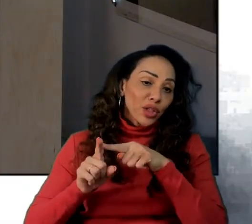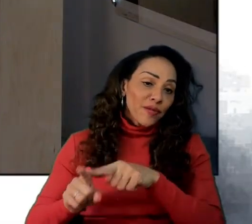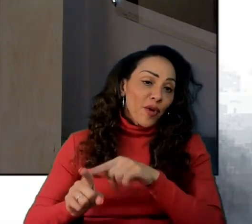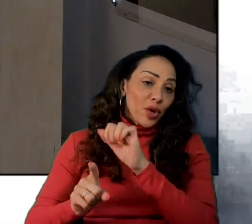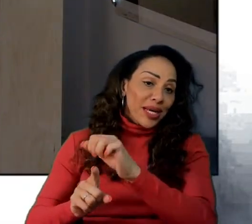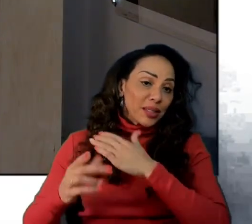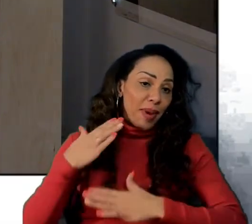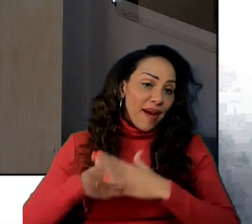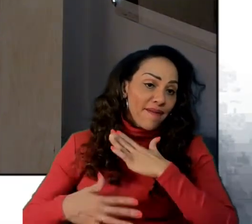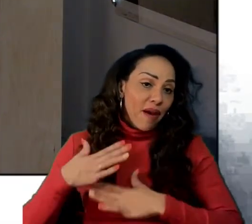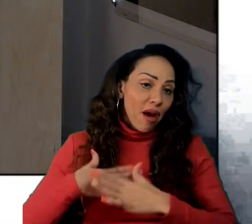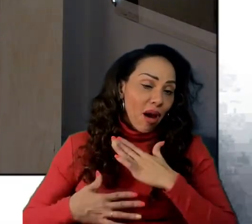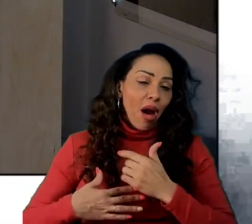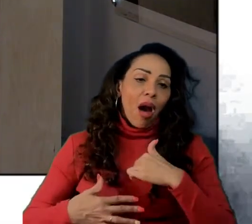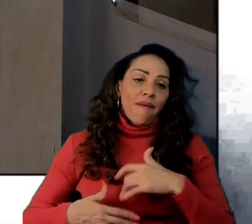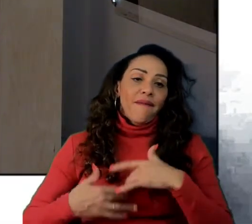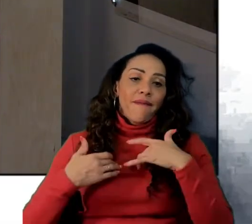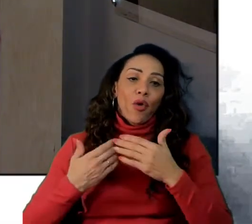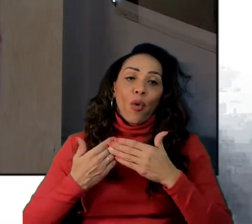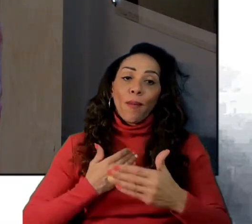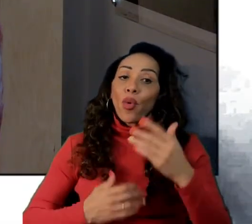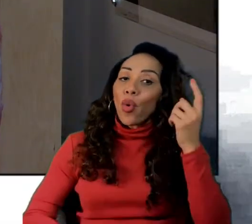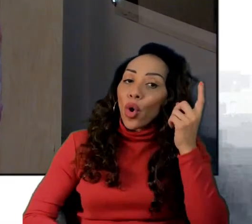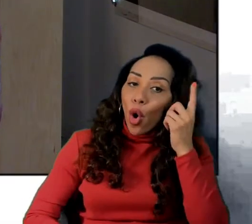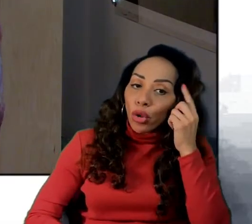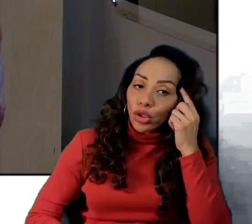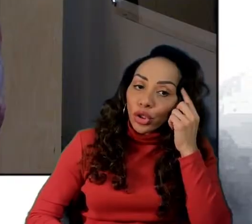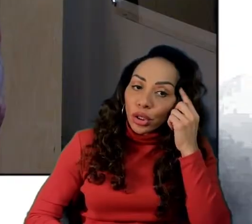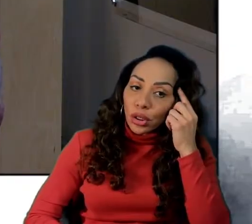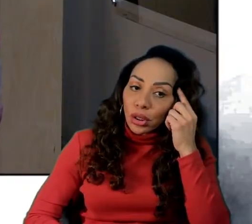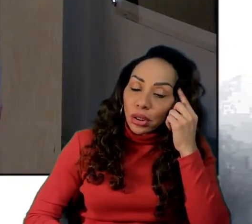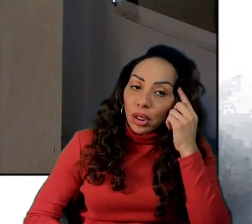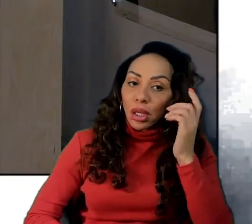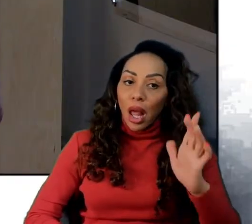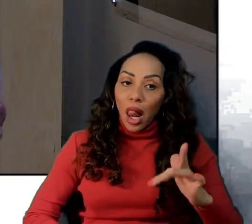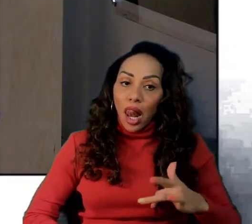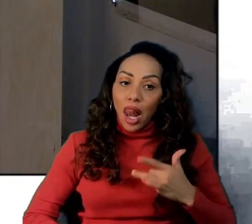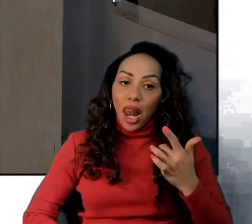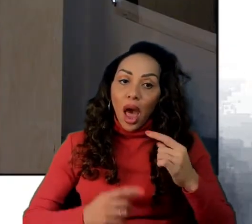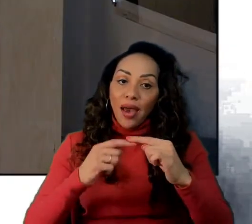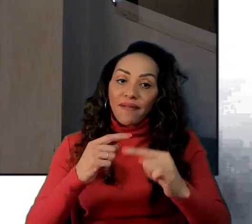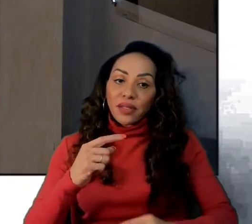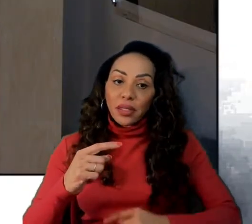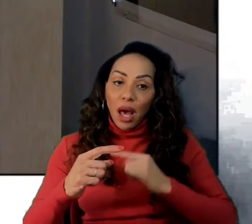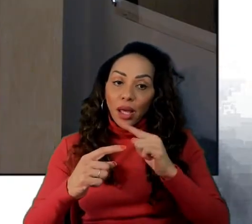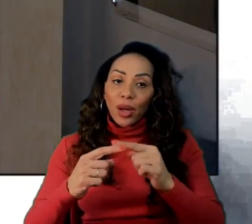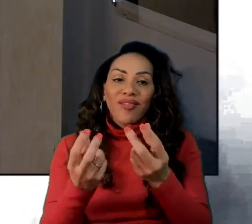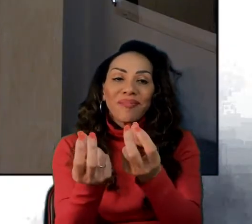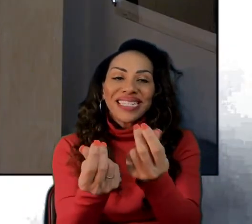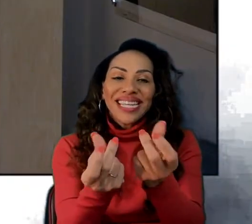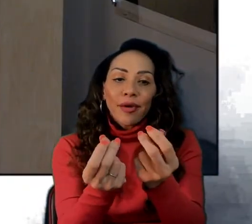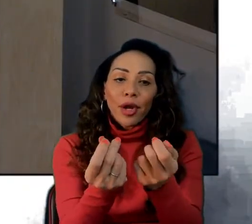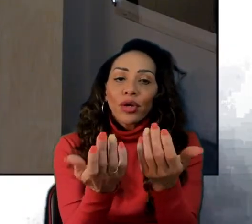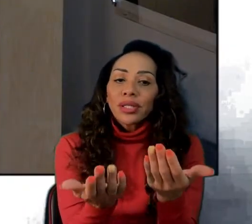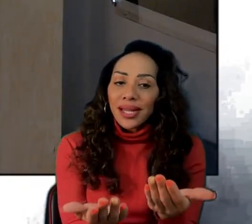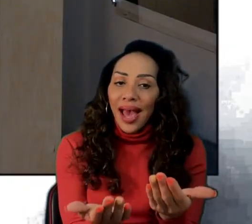more conscious about the life cycle of materials, and it's especially